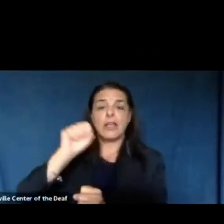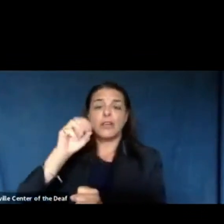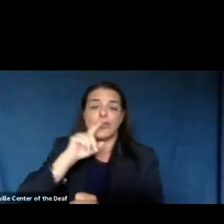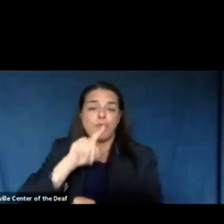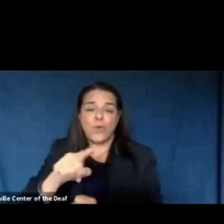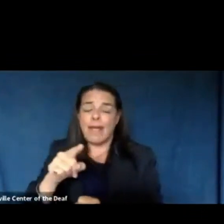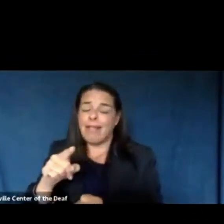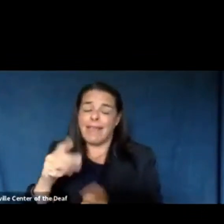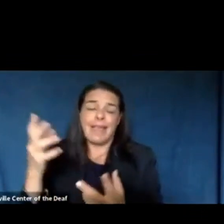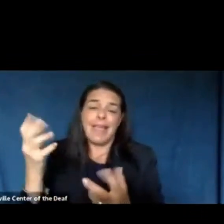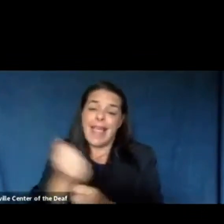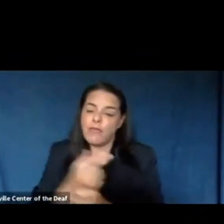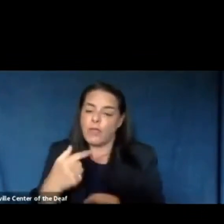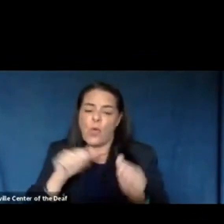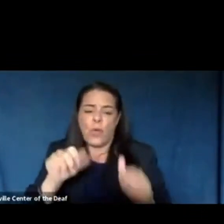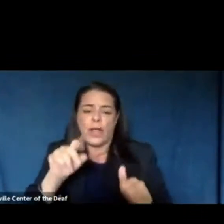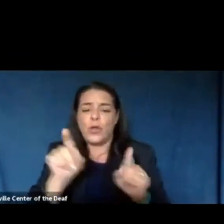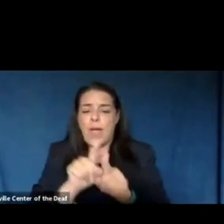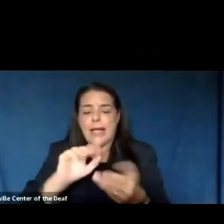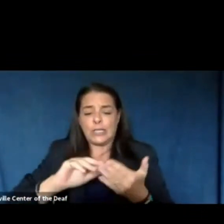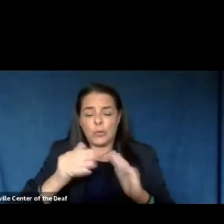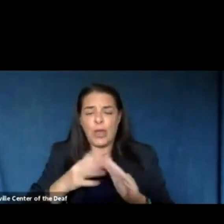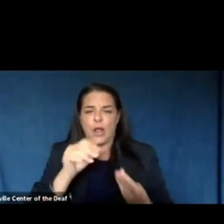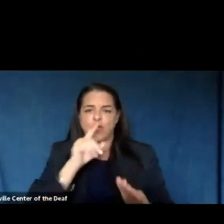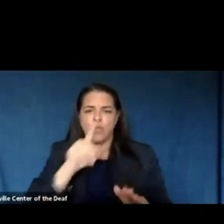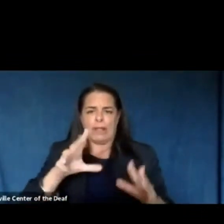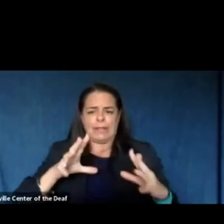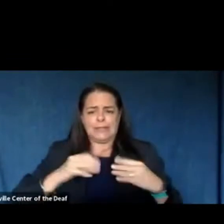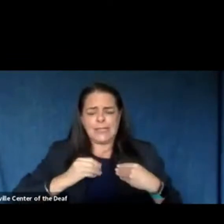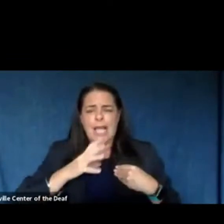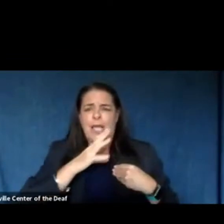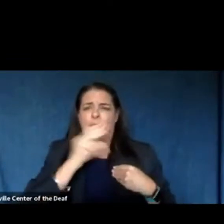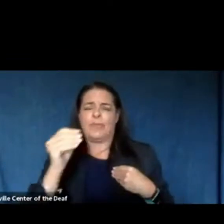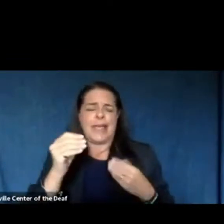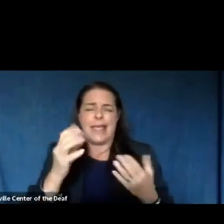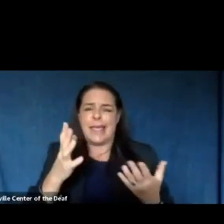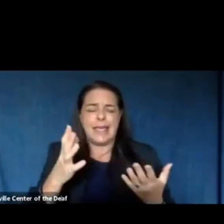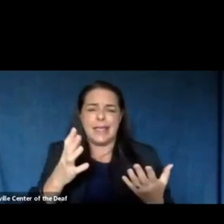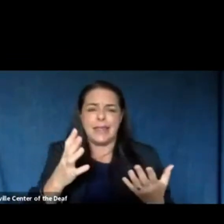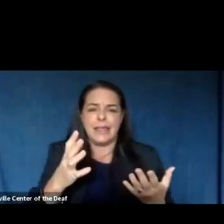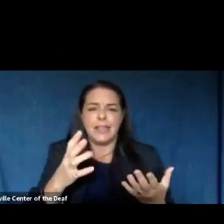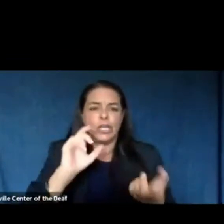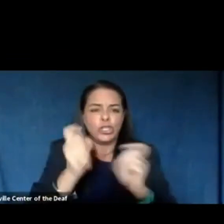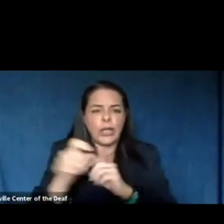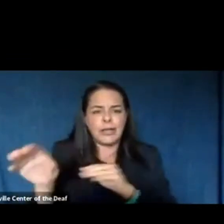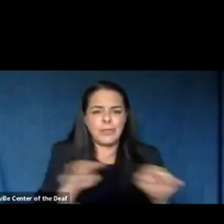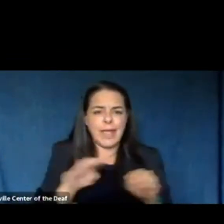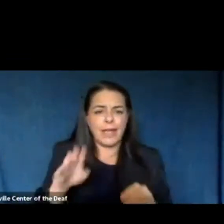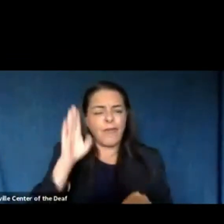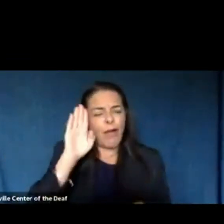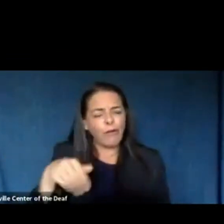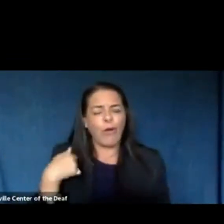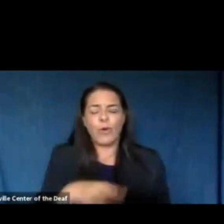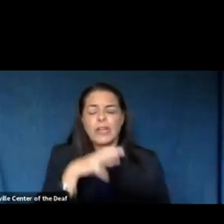buy in and be willing to change our behavior, which is a hard thing to do and we're tired of it. But change our